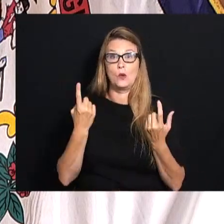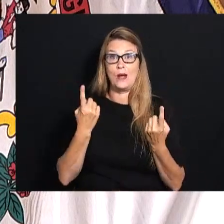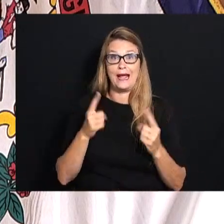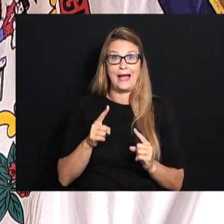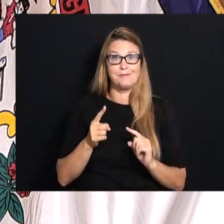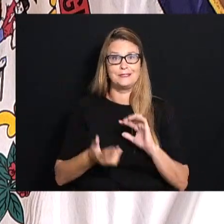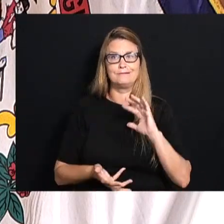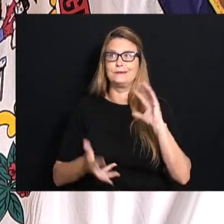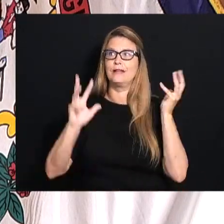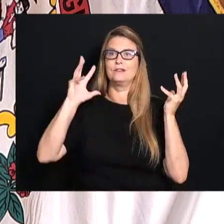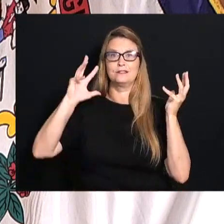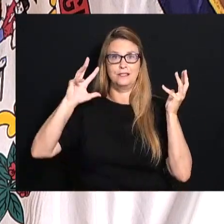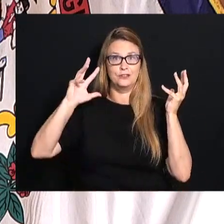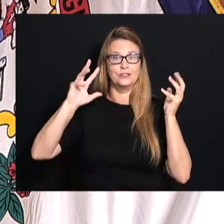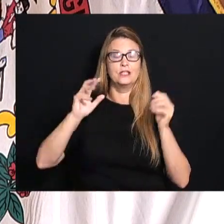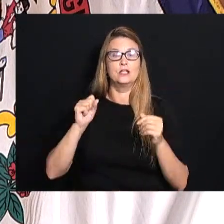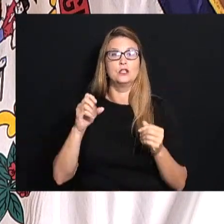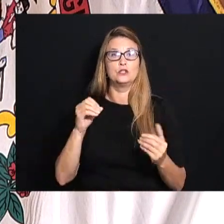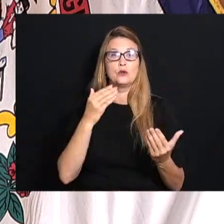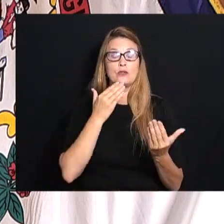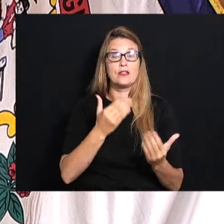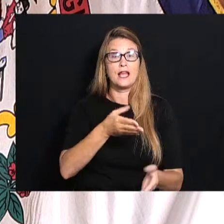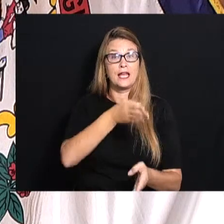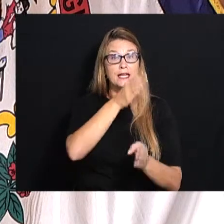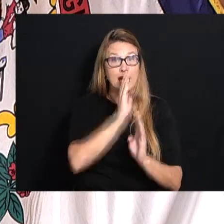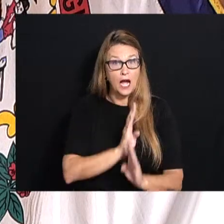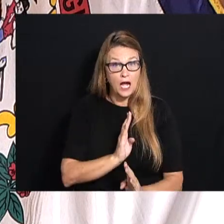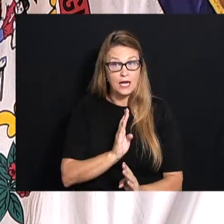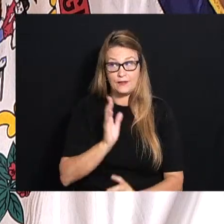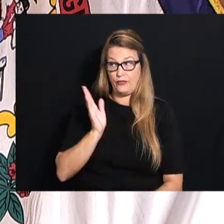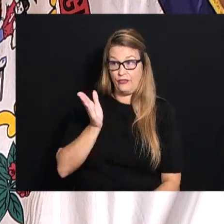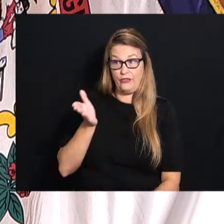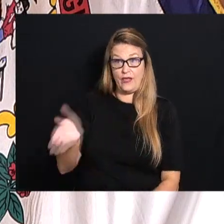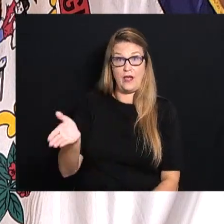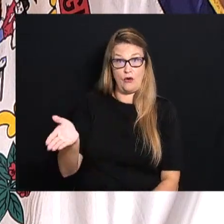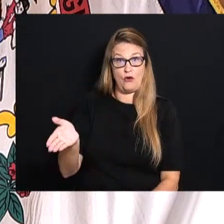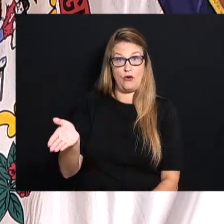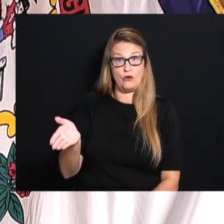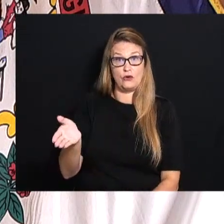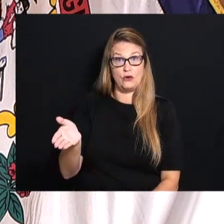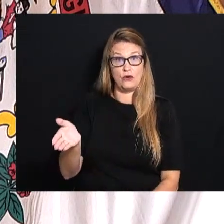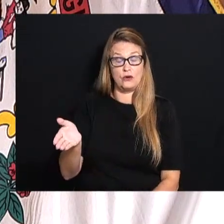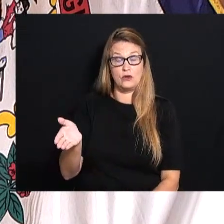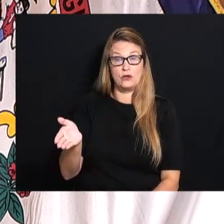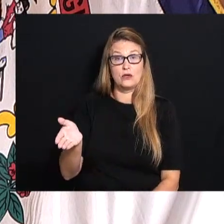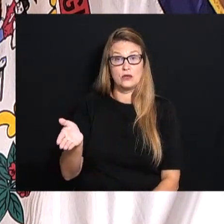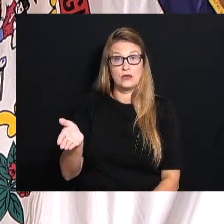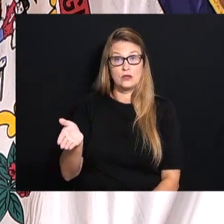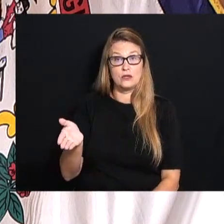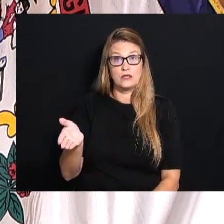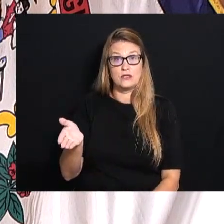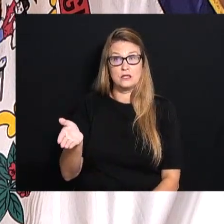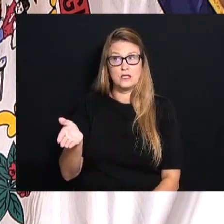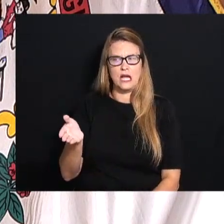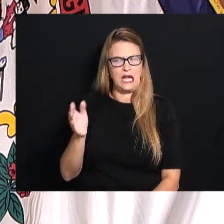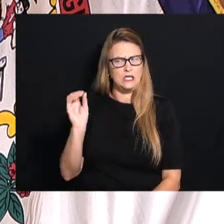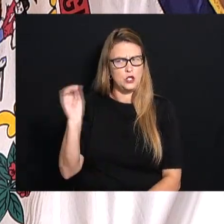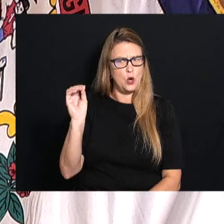devastation. Thank God, at least there, I don't think there was any loss of